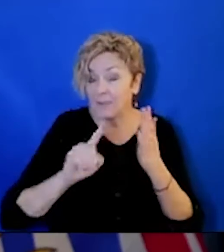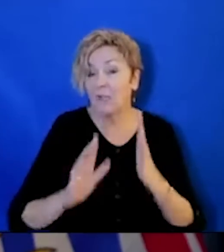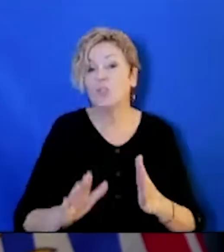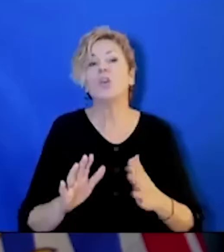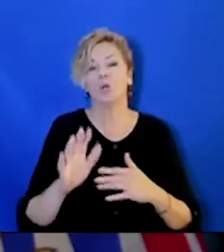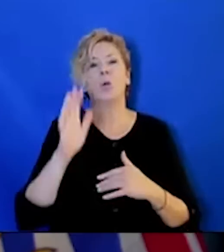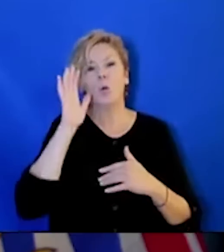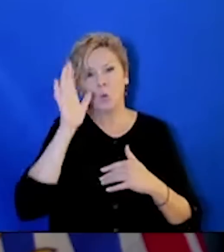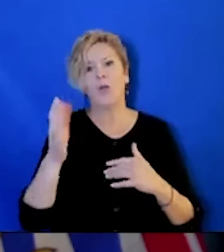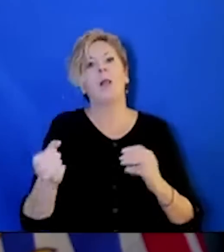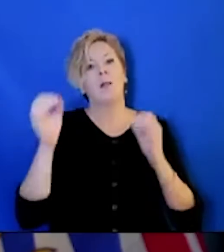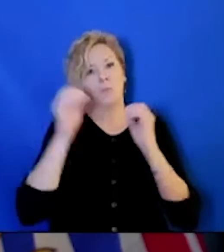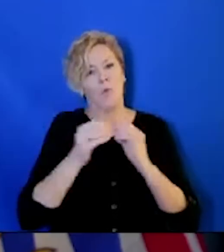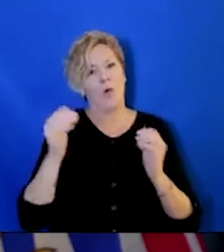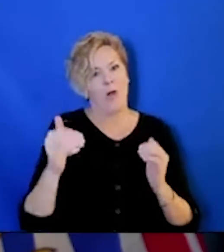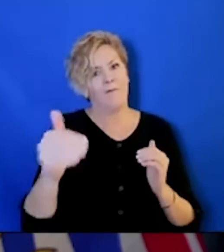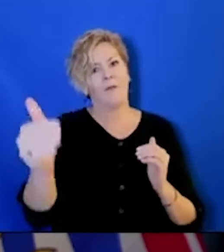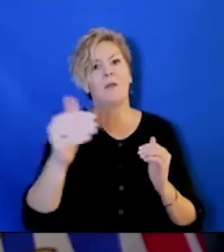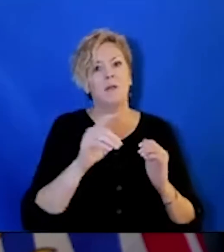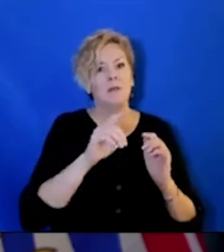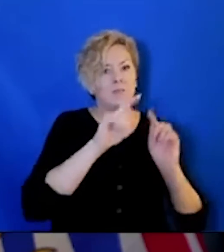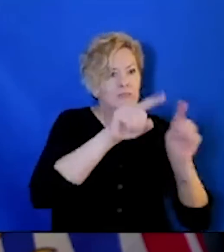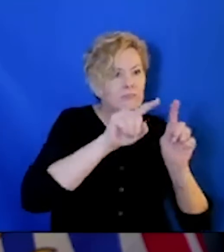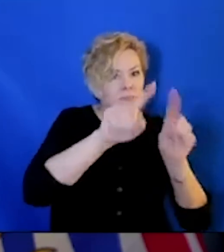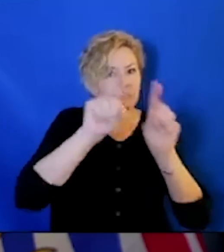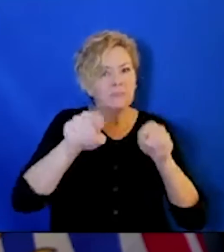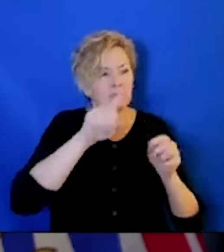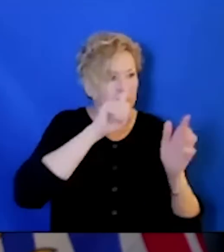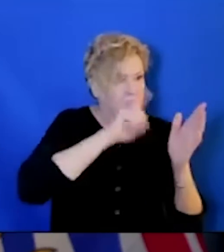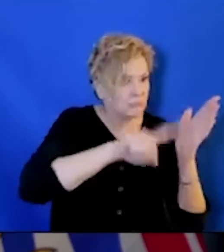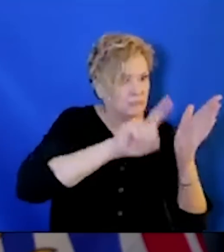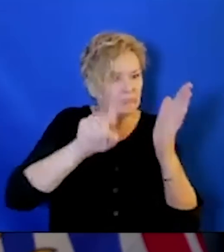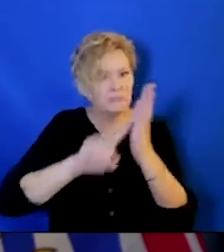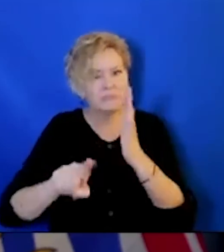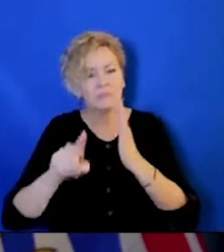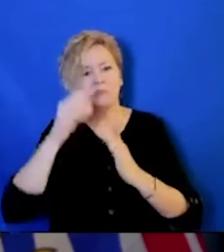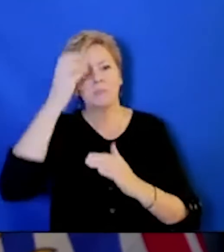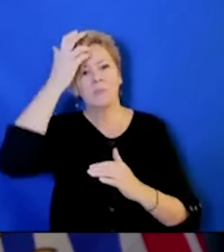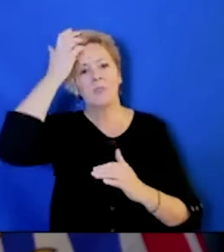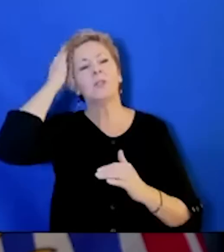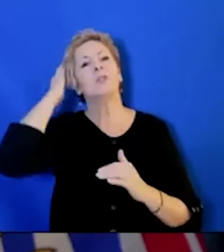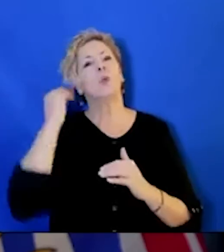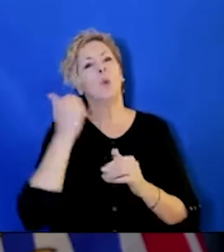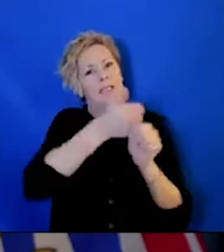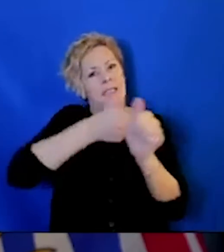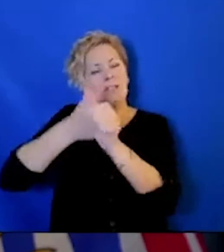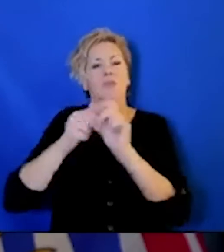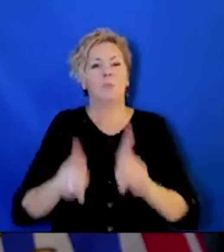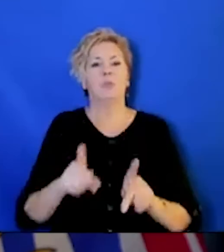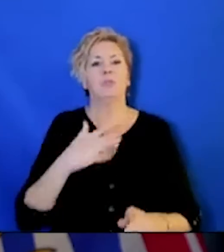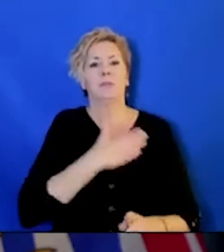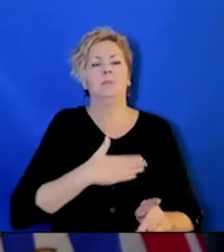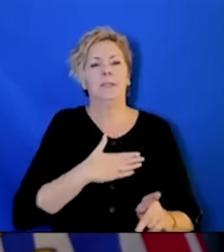place. But we need everybody who comes into work every day to say, yes, I did my symptom check and I am okay to be